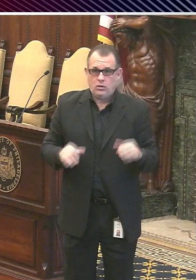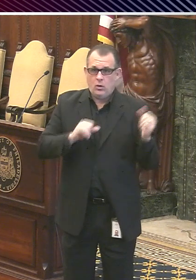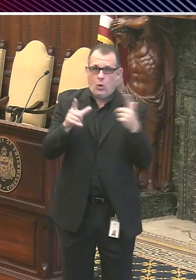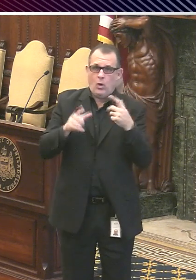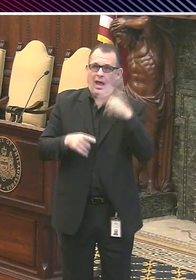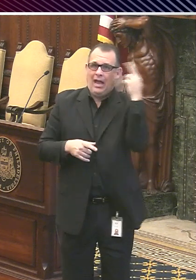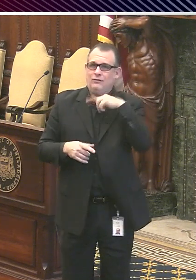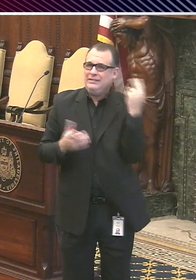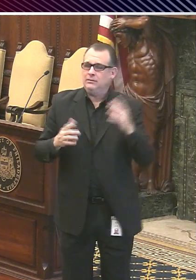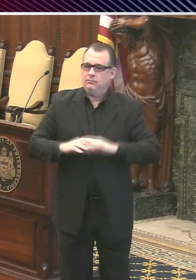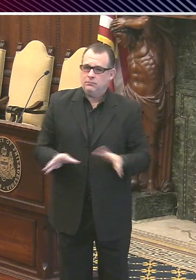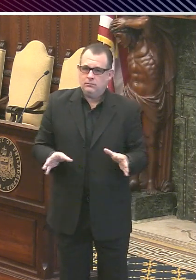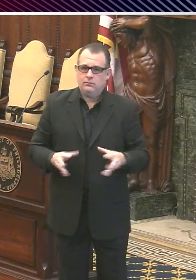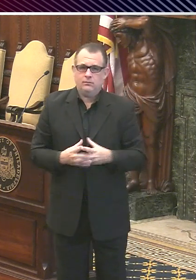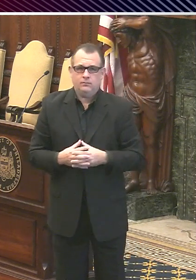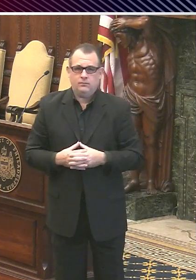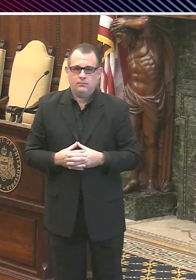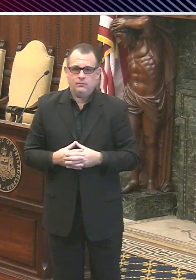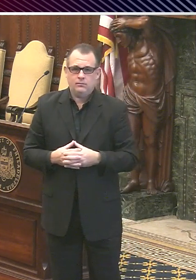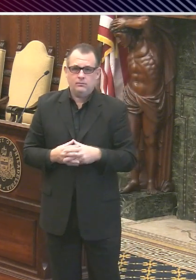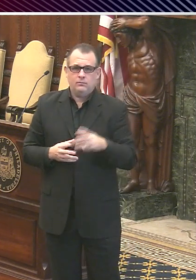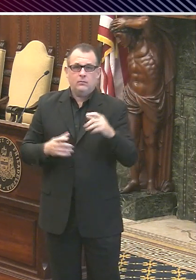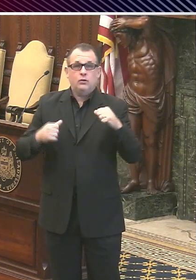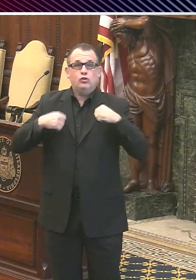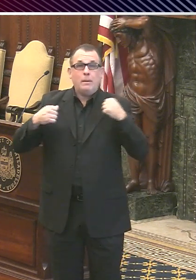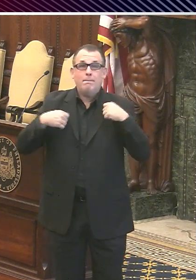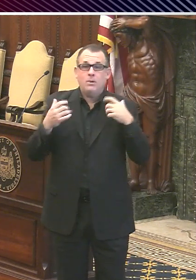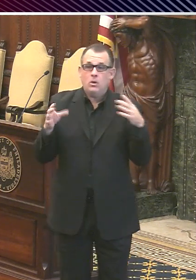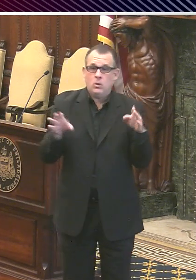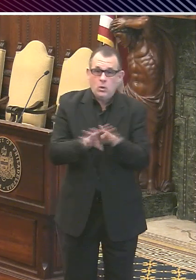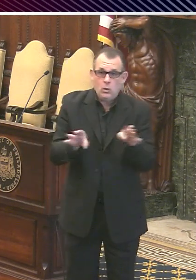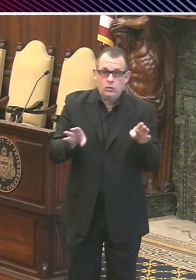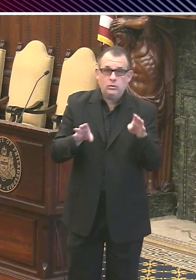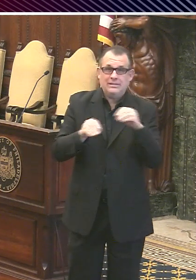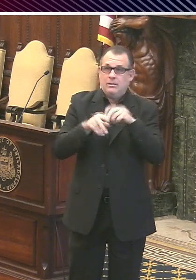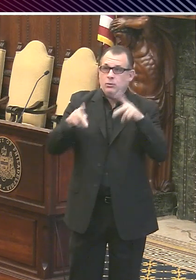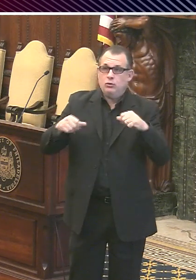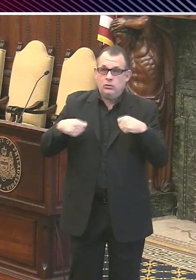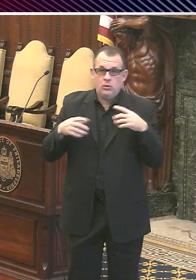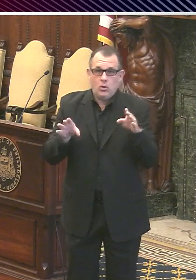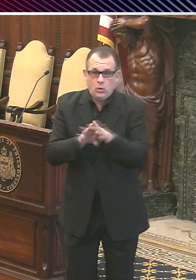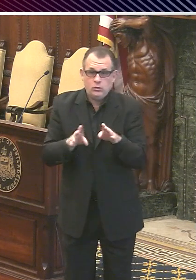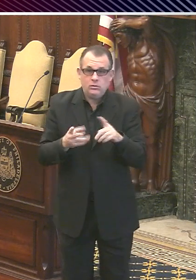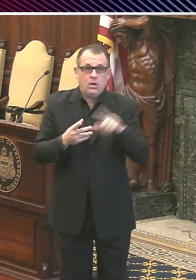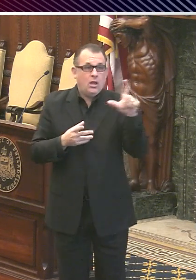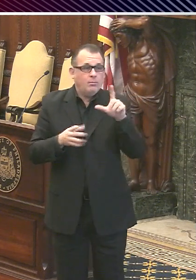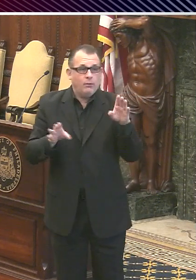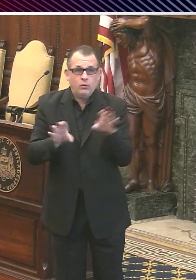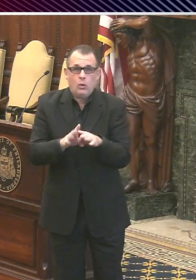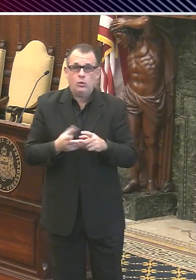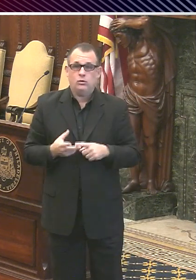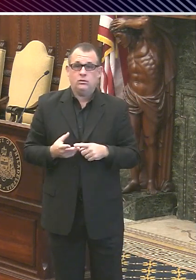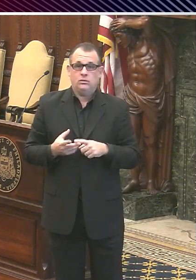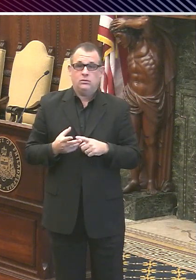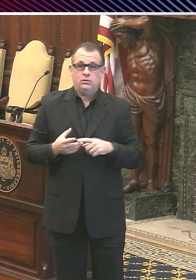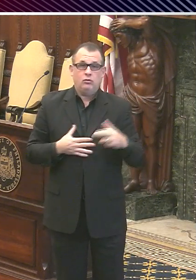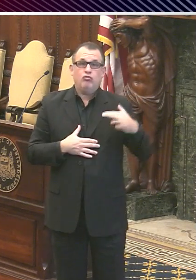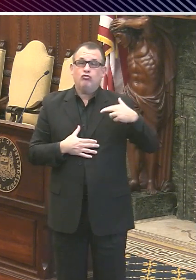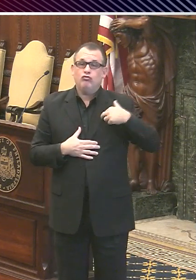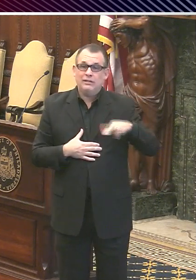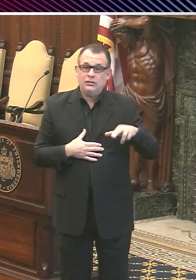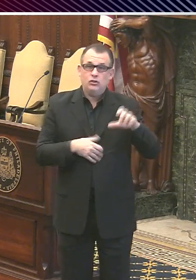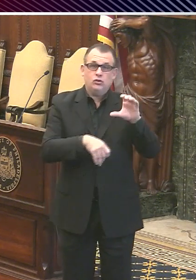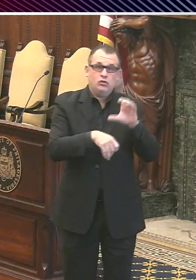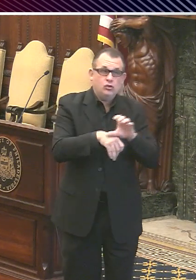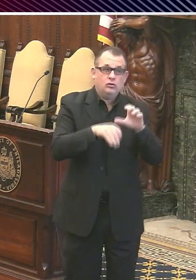now. We'll also be closing gyms and museums and libraries. Now, what about religious institutions? Those